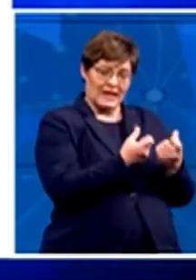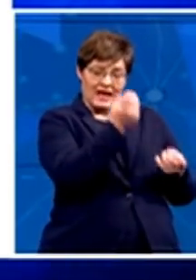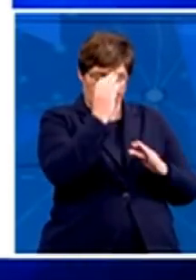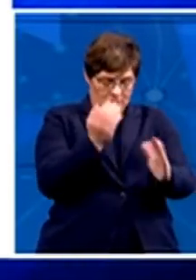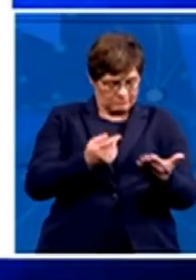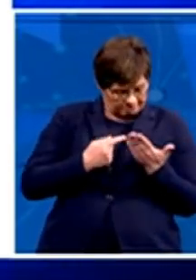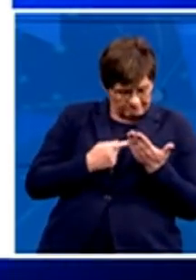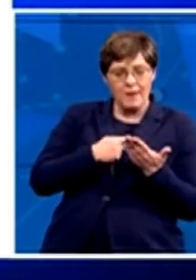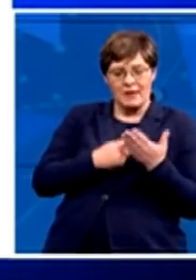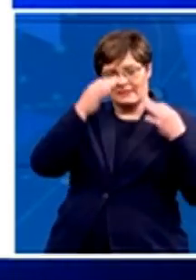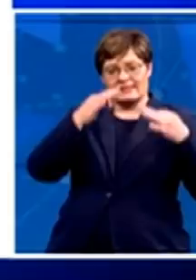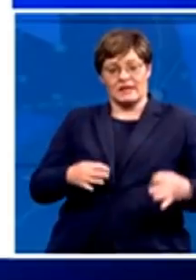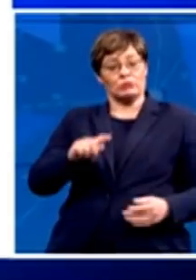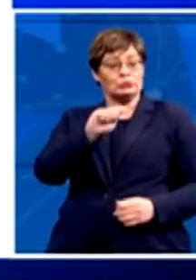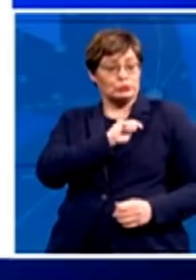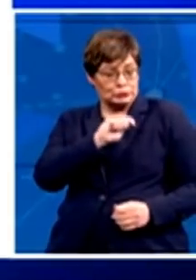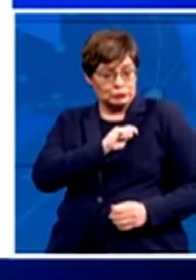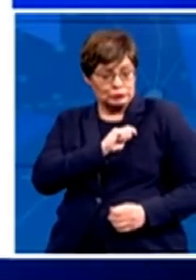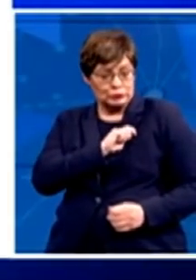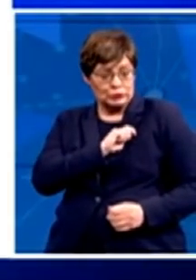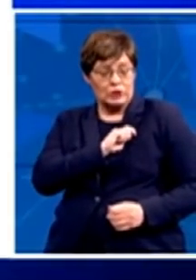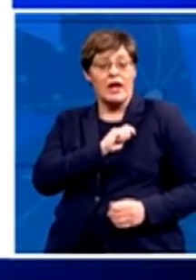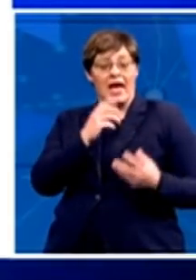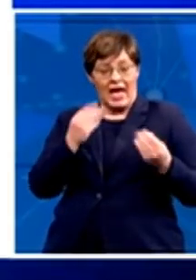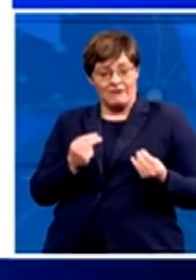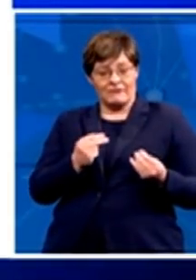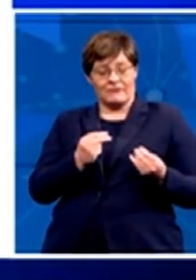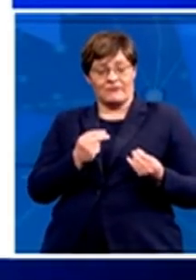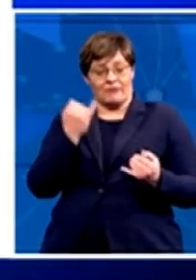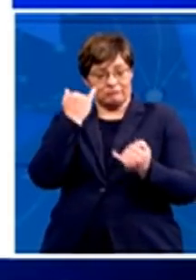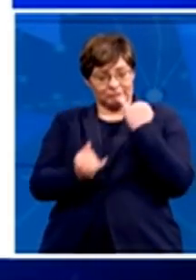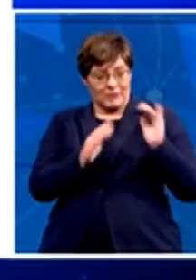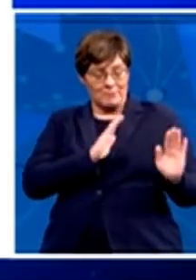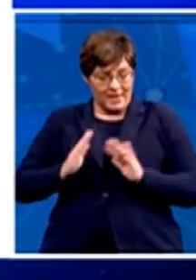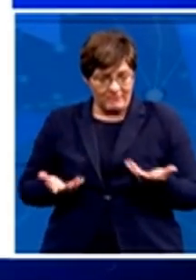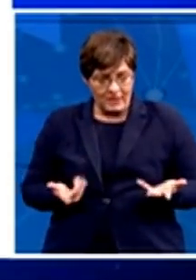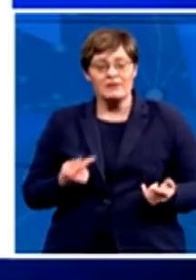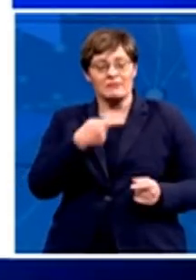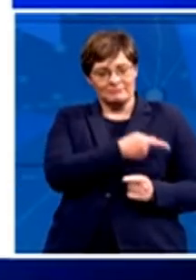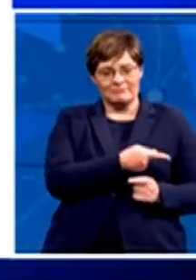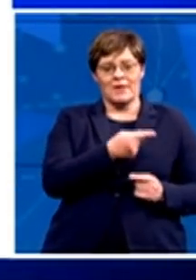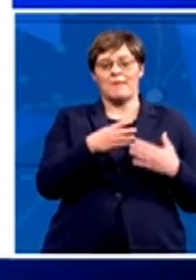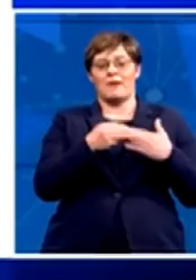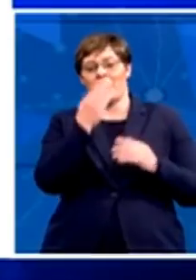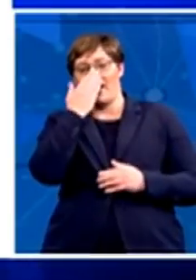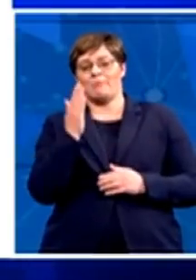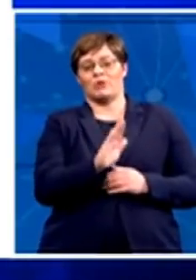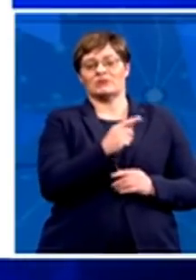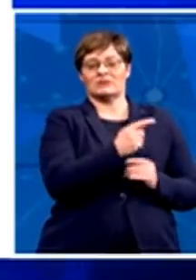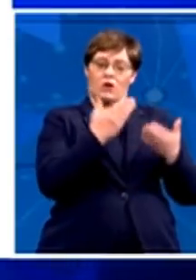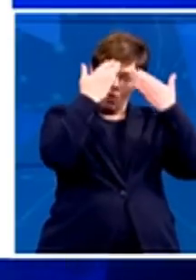the case or not. In other words, members must approach this process with an open mind and a willingness to reach